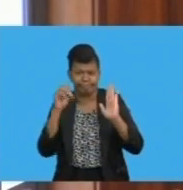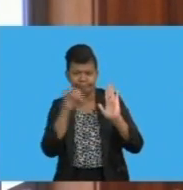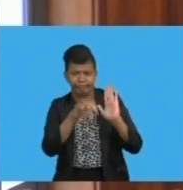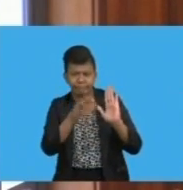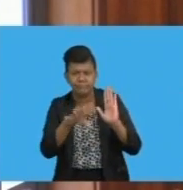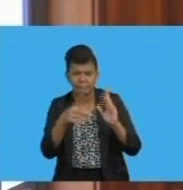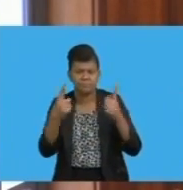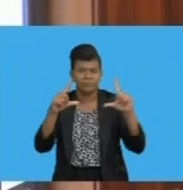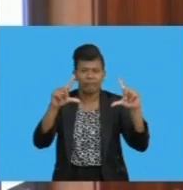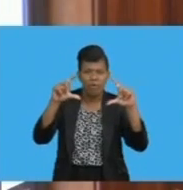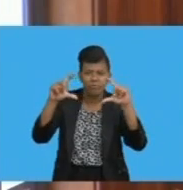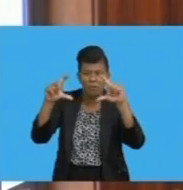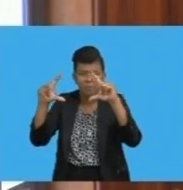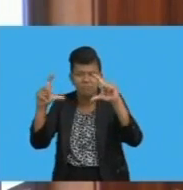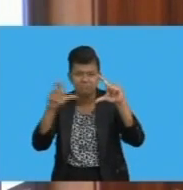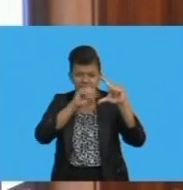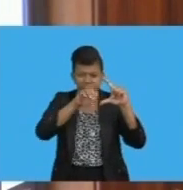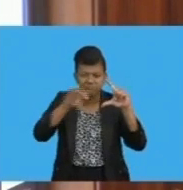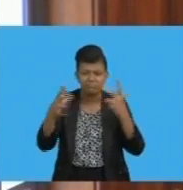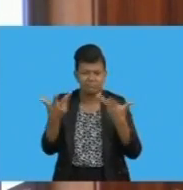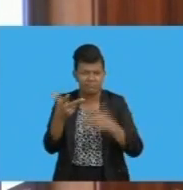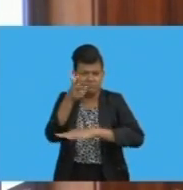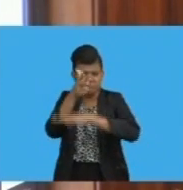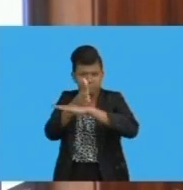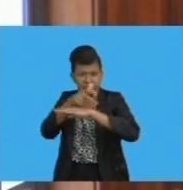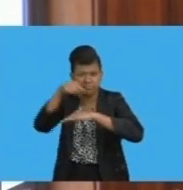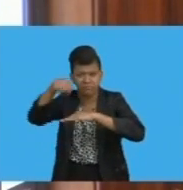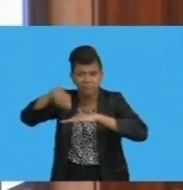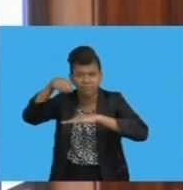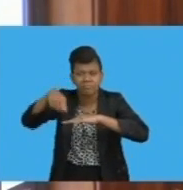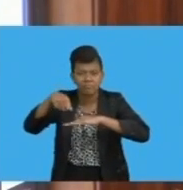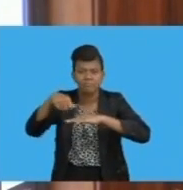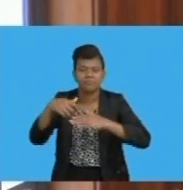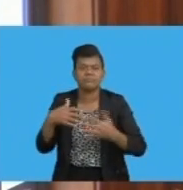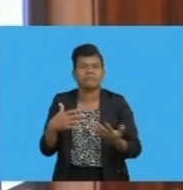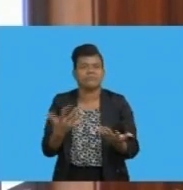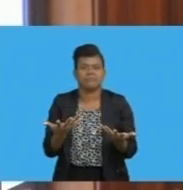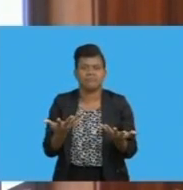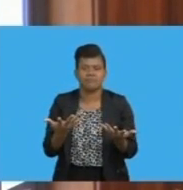or videos taken during parliamentary sitting, or are we banning